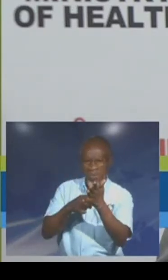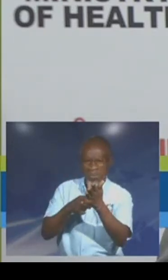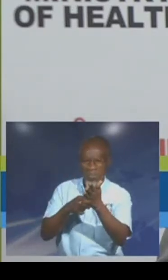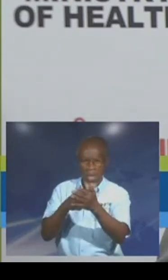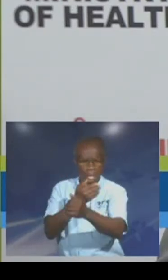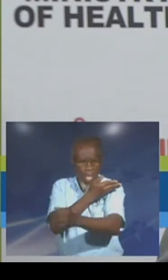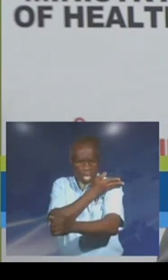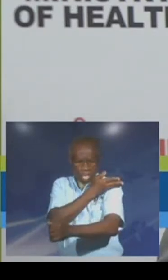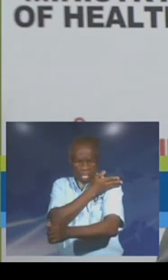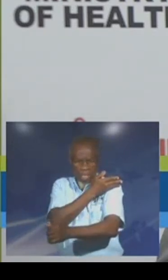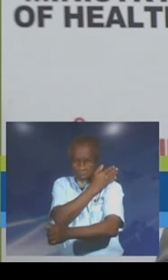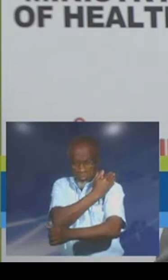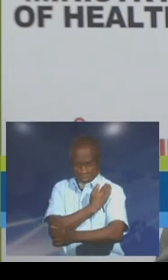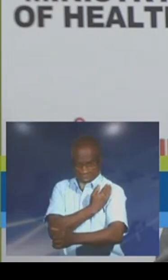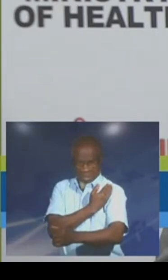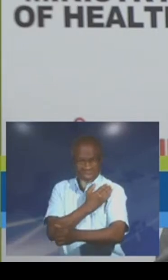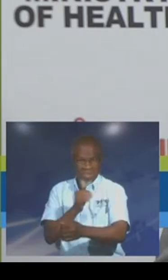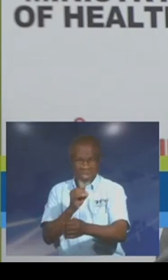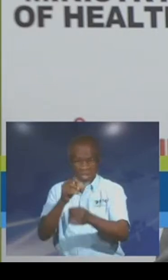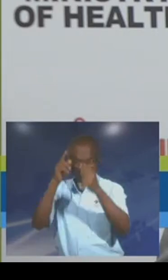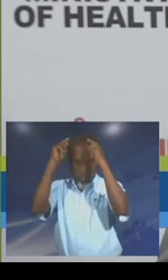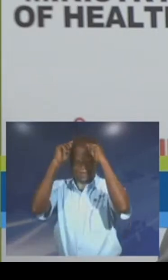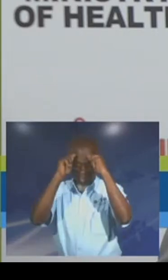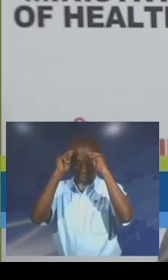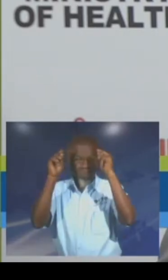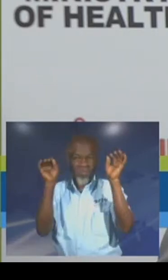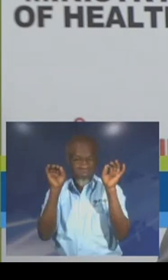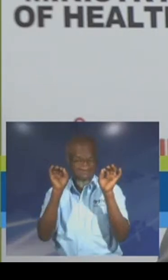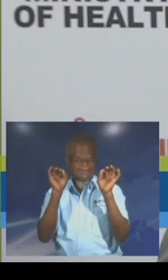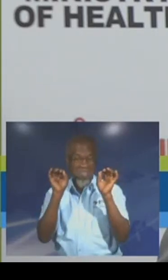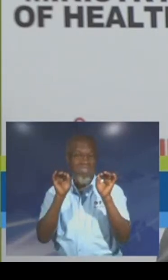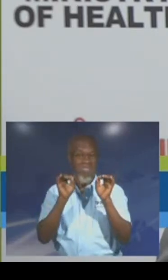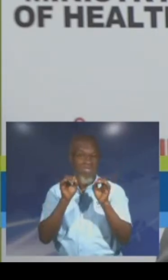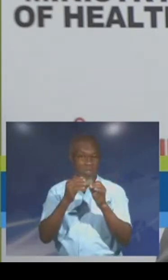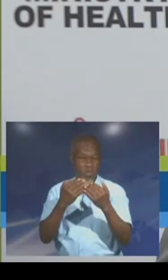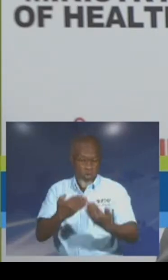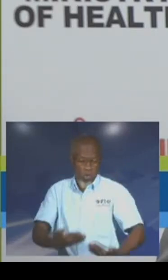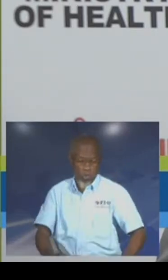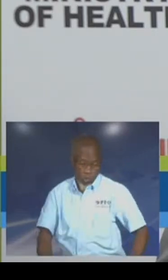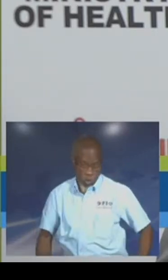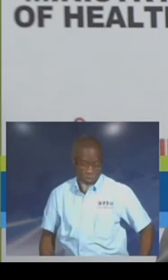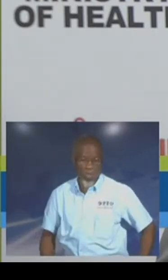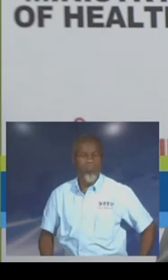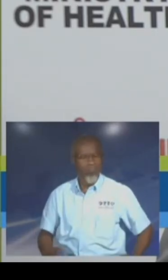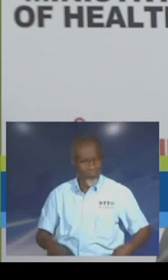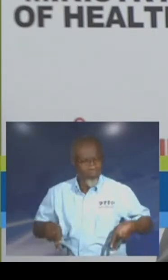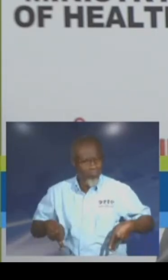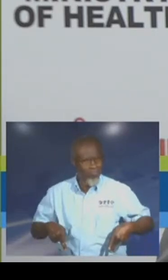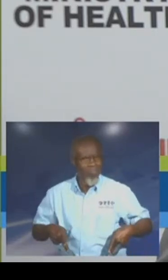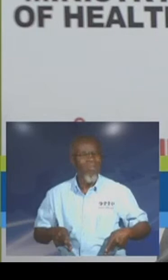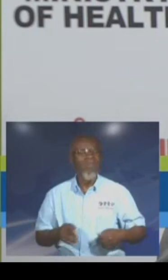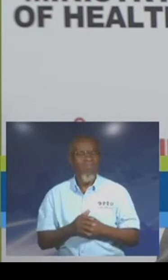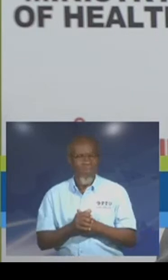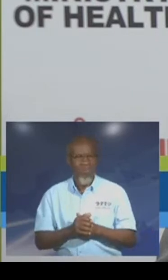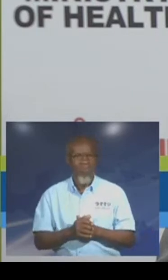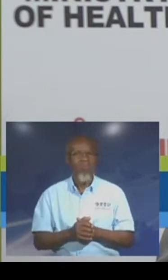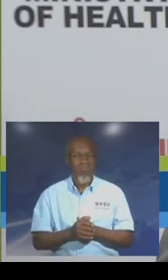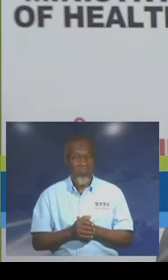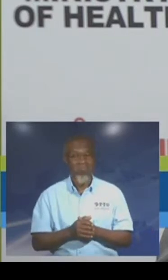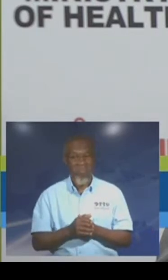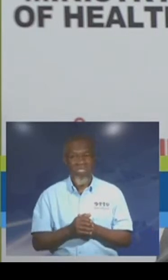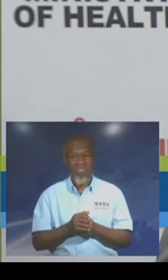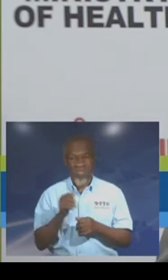sleeveless, no hats, no barefoot, no short pants. And this has been cleared by the Attorney